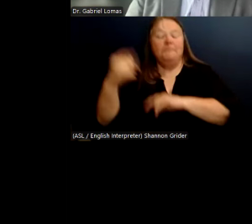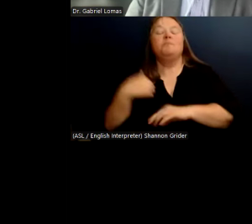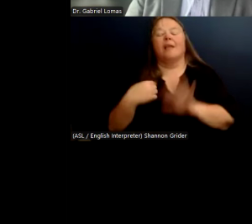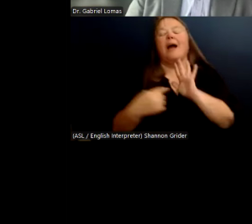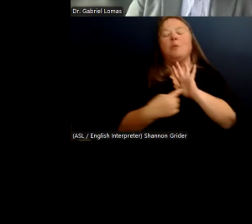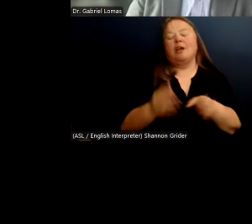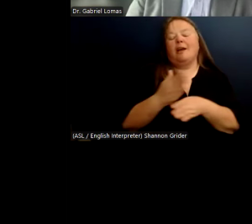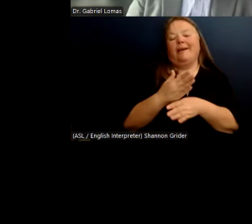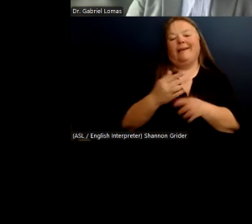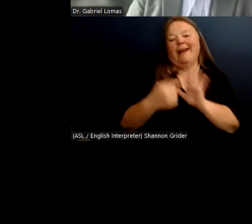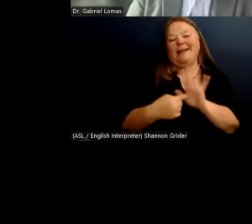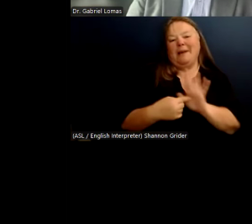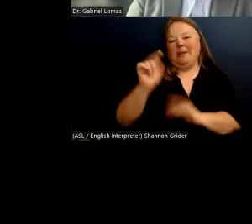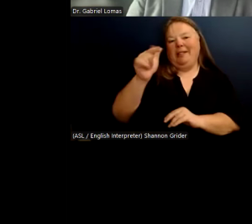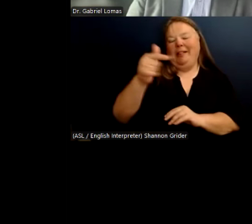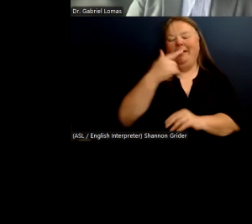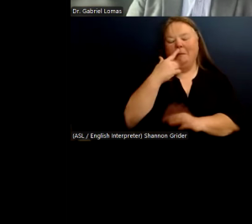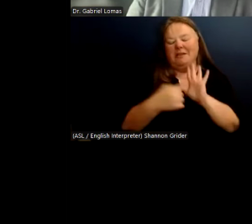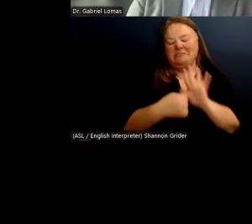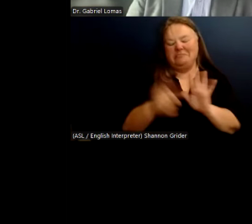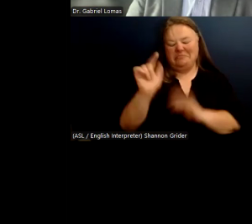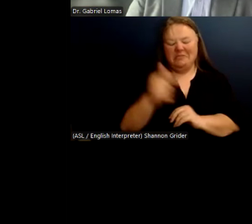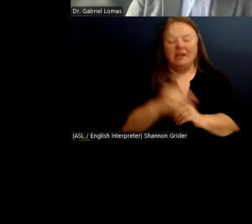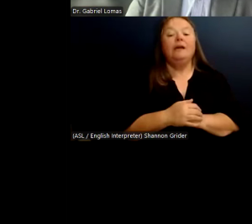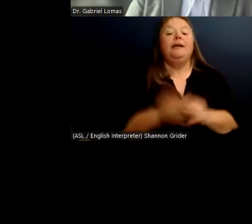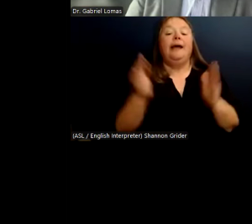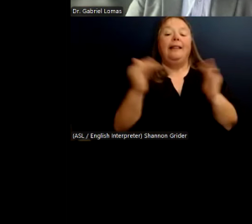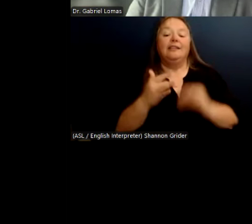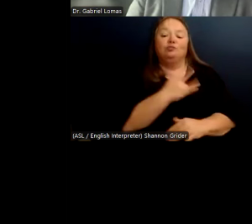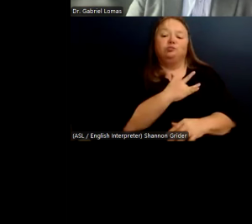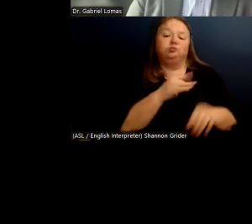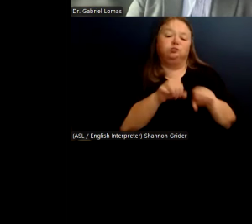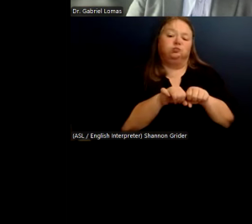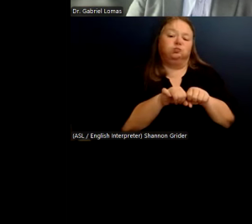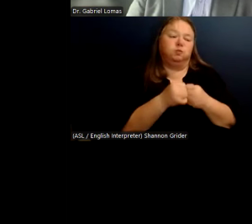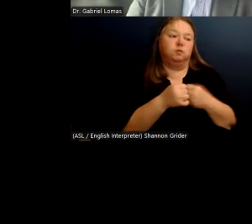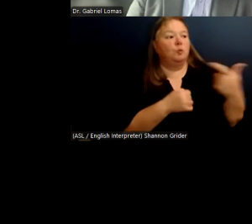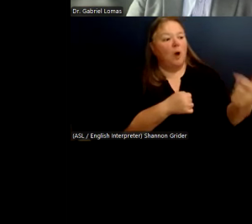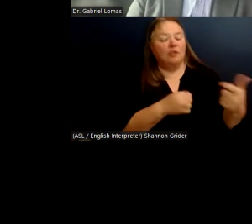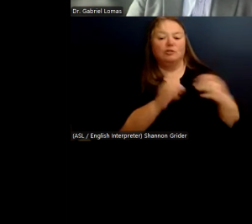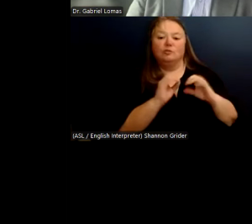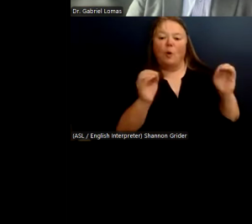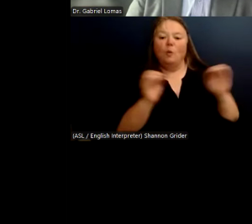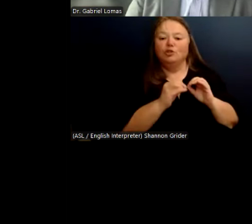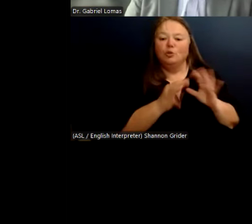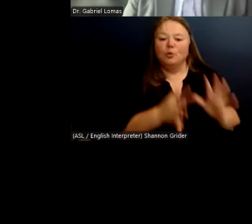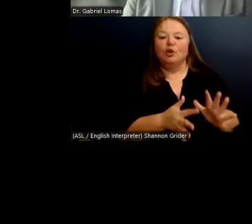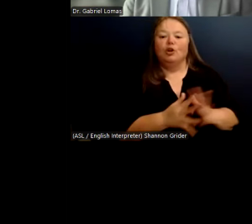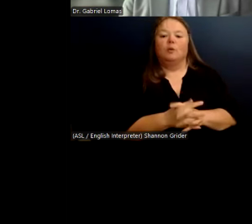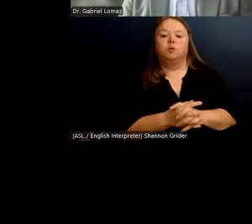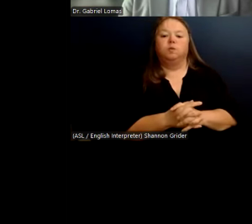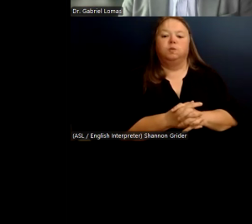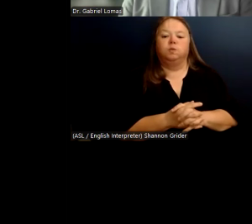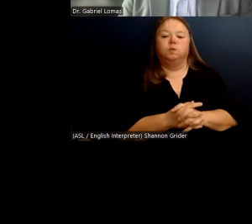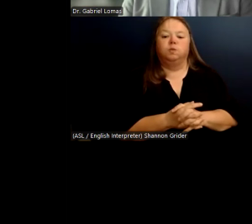So that was raised. And then just how heartbreaking it is, and that she didn't really have an interpreter. And when you see